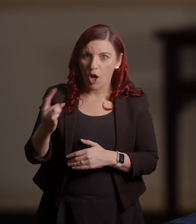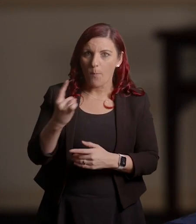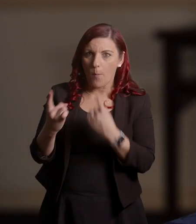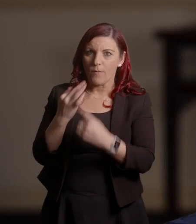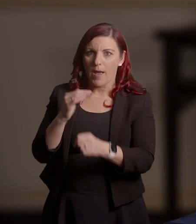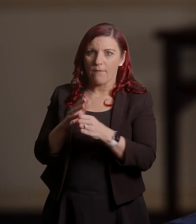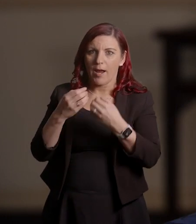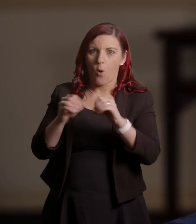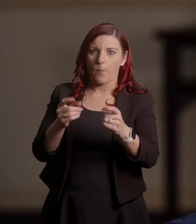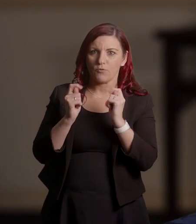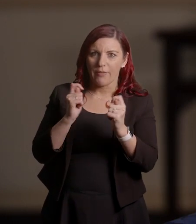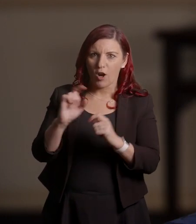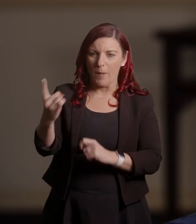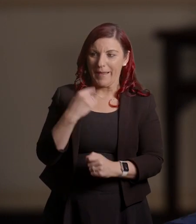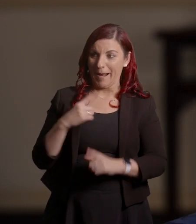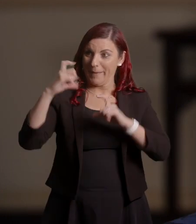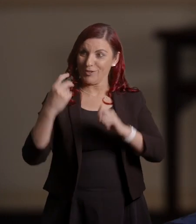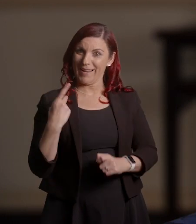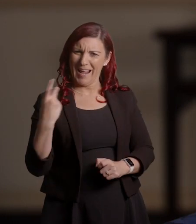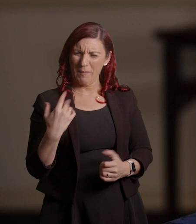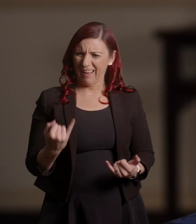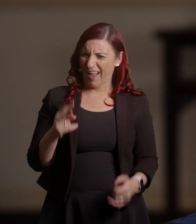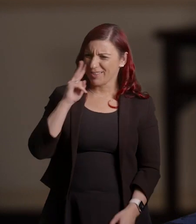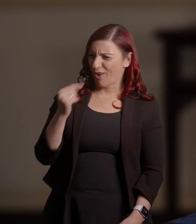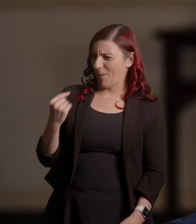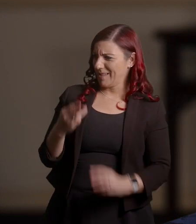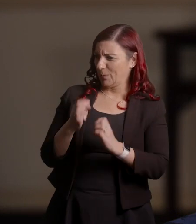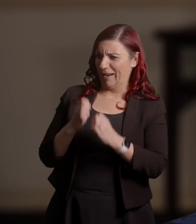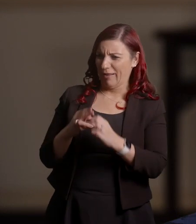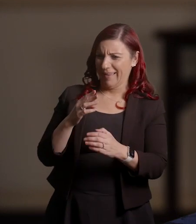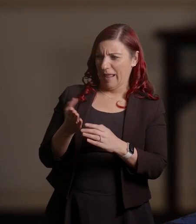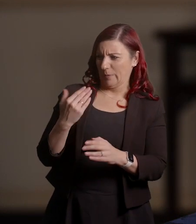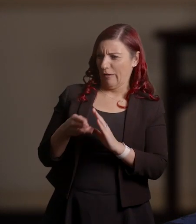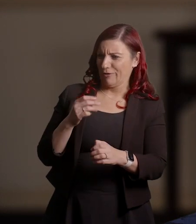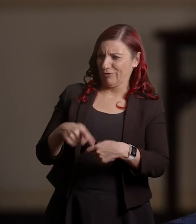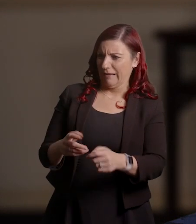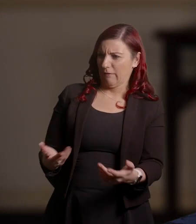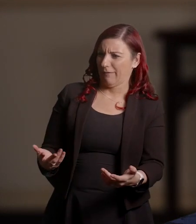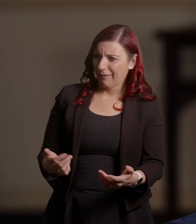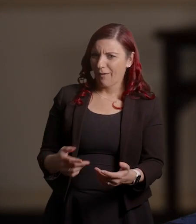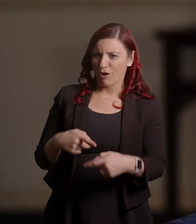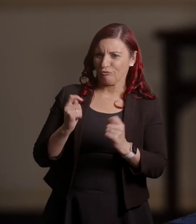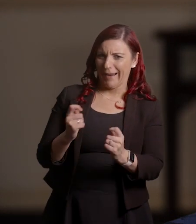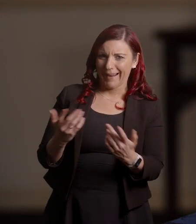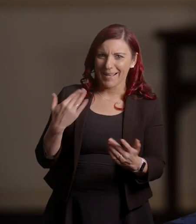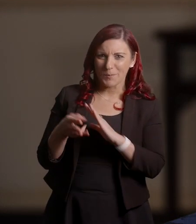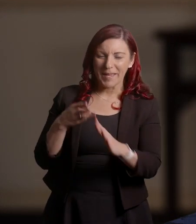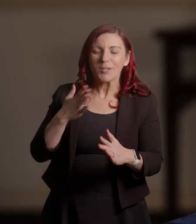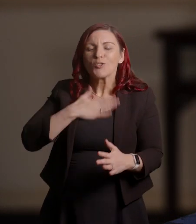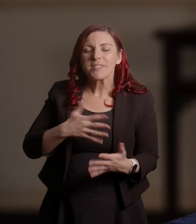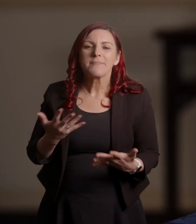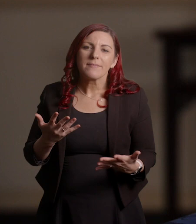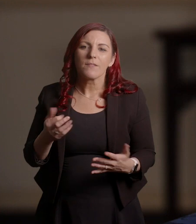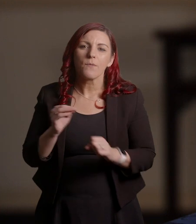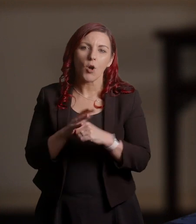open trainings and they want to come up and get a picture signed, I'm like, I see you only a week ago in training. So yeah, it's